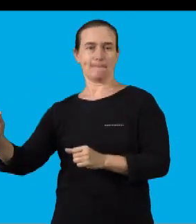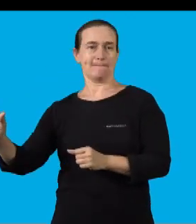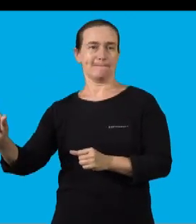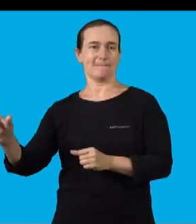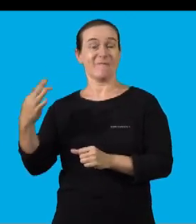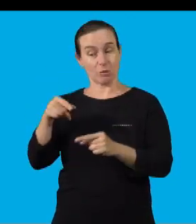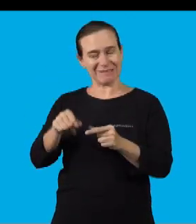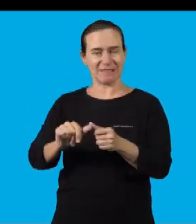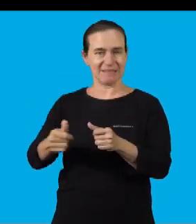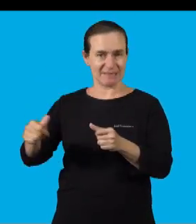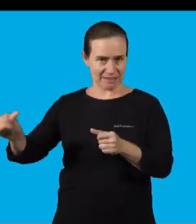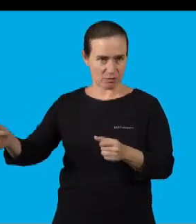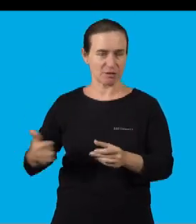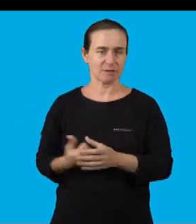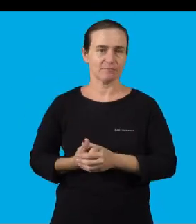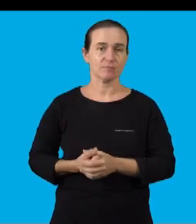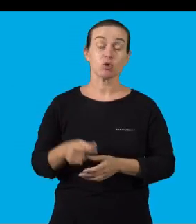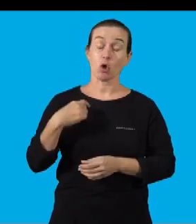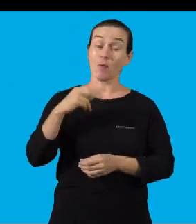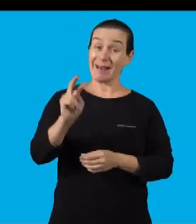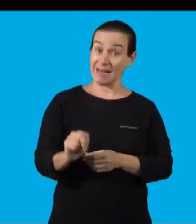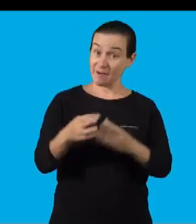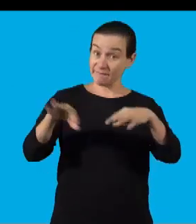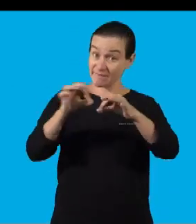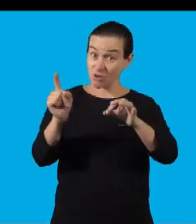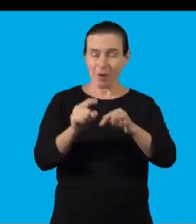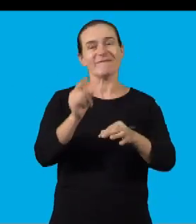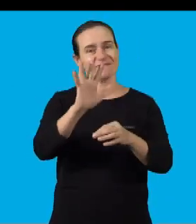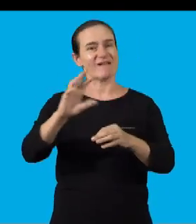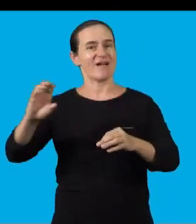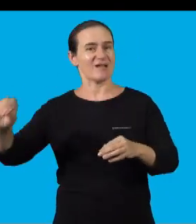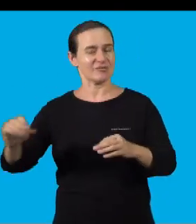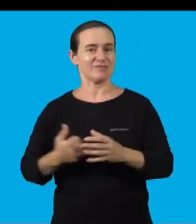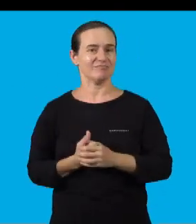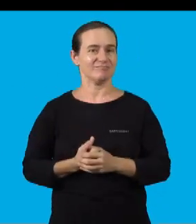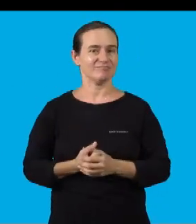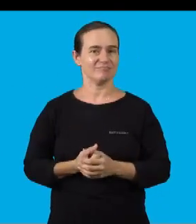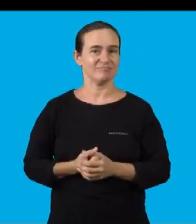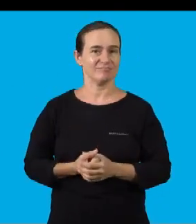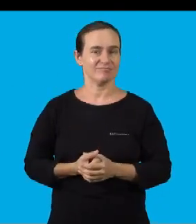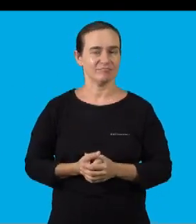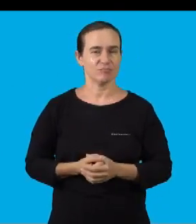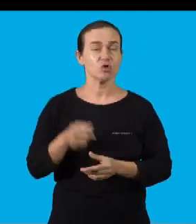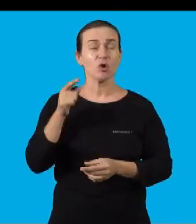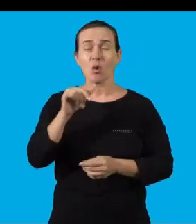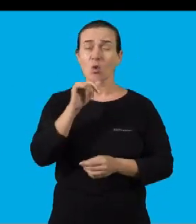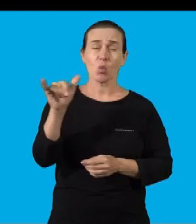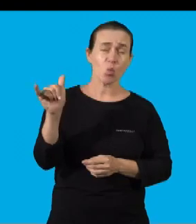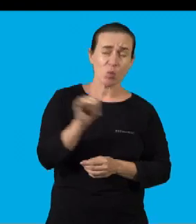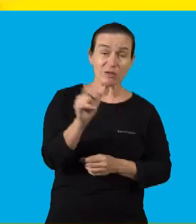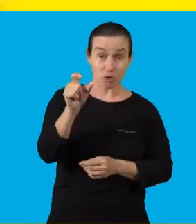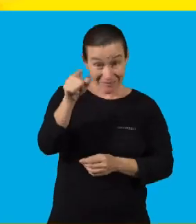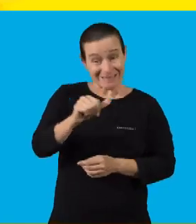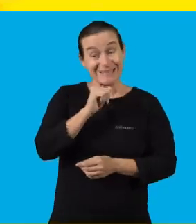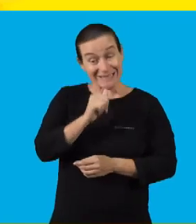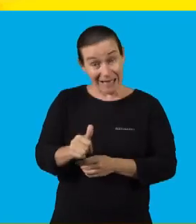Again, this means we have n because they are telling you that the value of n is 500. So they are not asking which term,